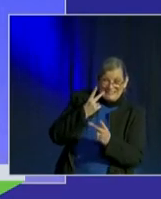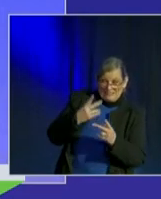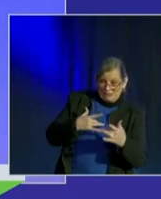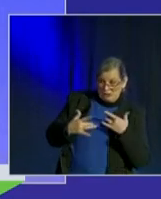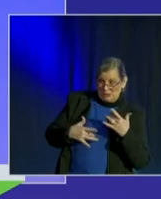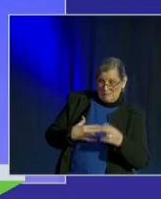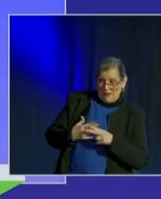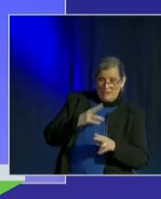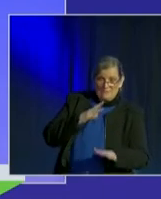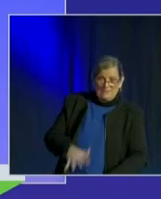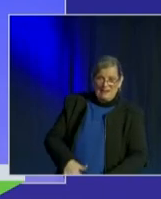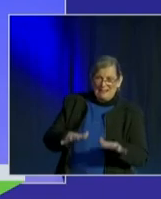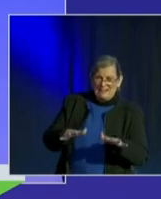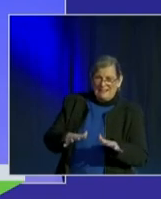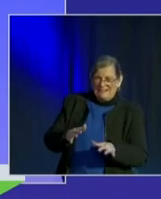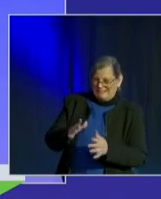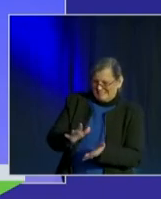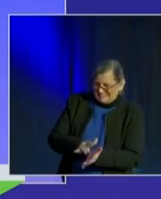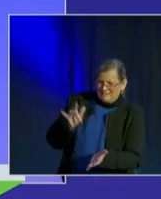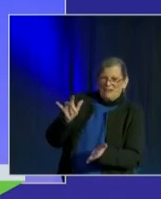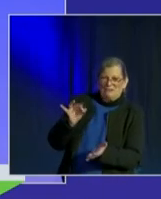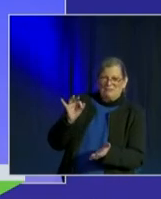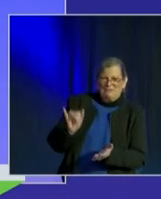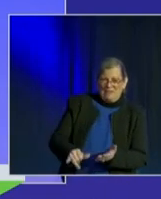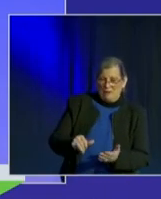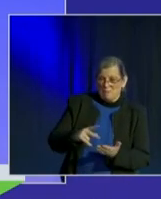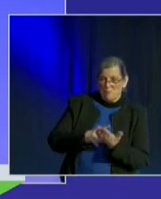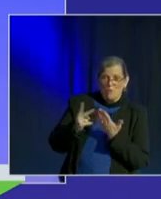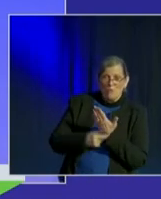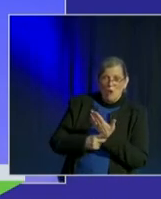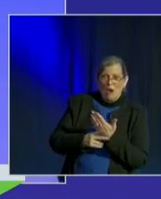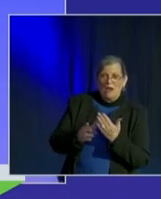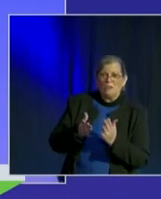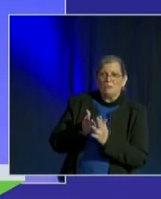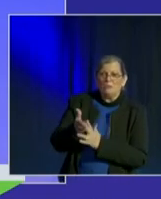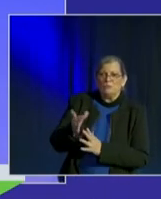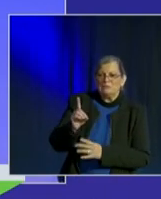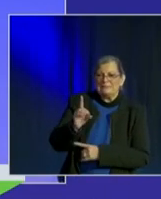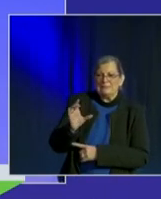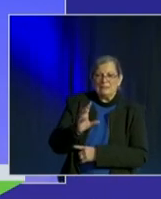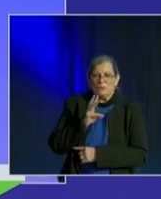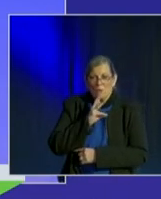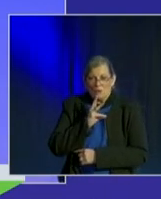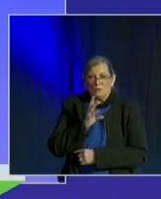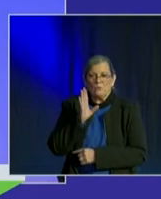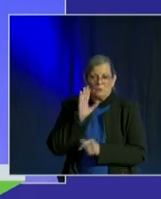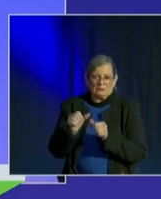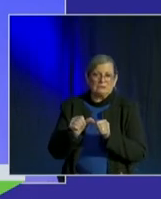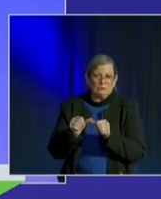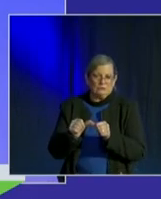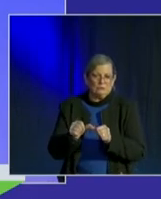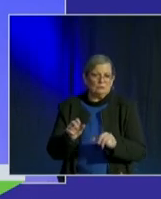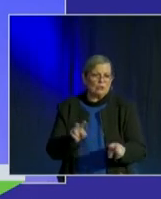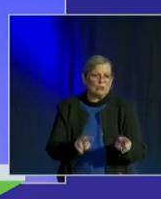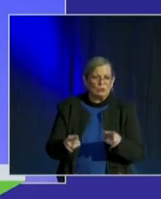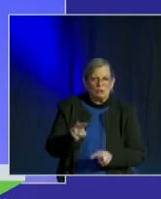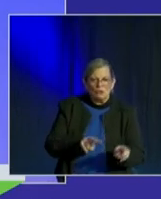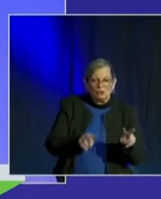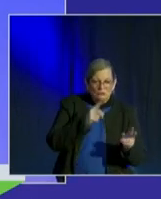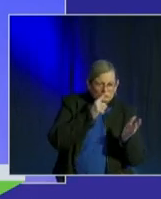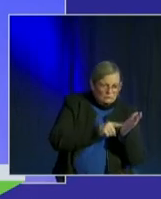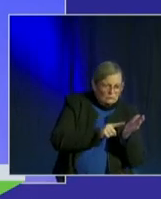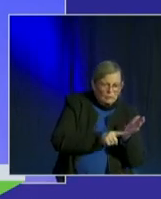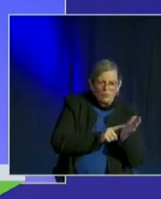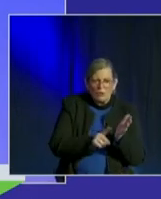take advantage of that back valve program through DC Water. But we will continue to look at the flooding areas